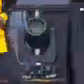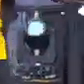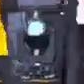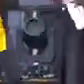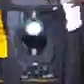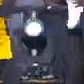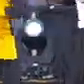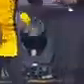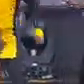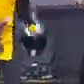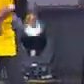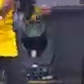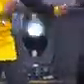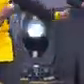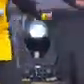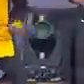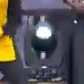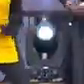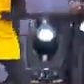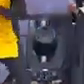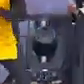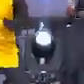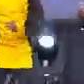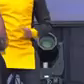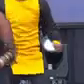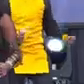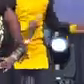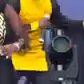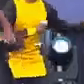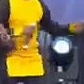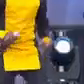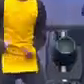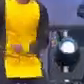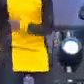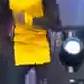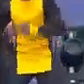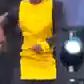come on you better dance for Jesus with a smile on your